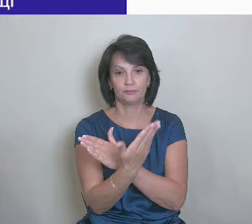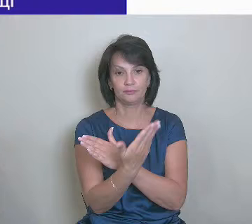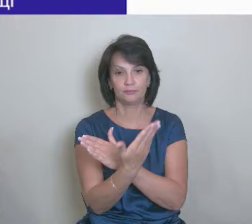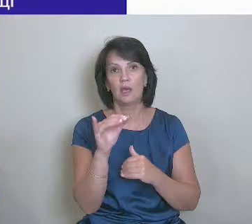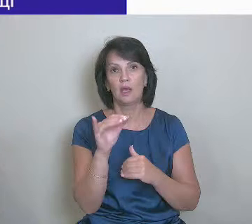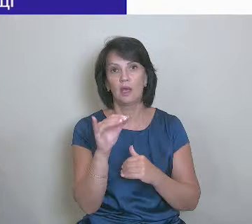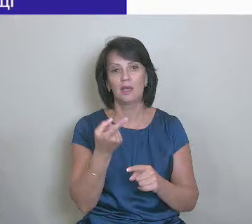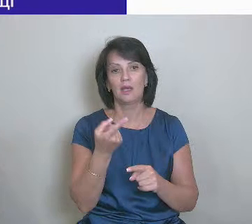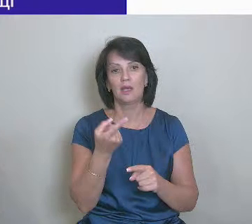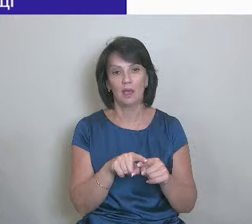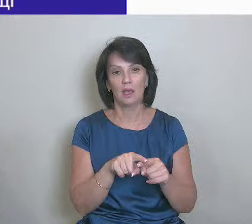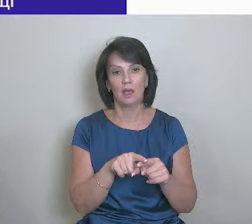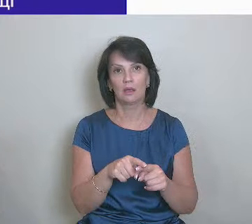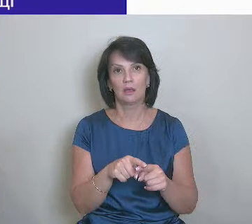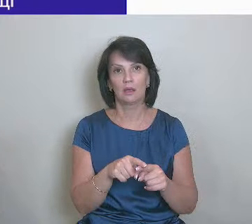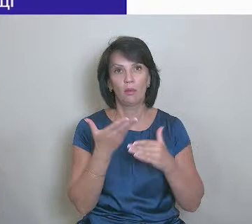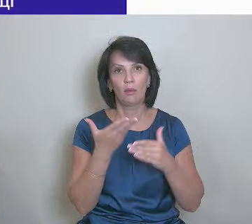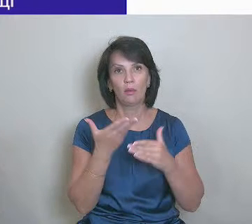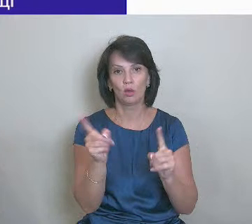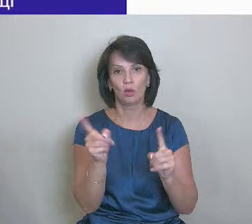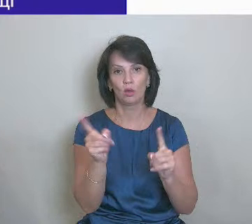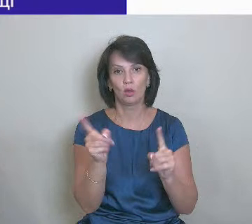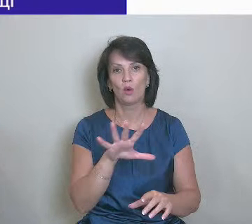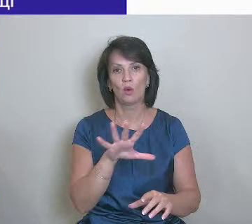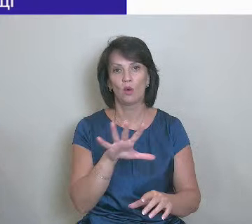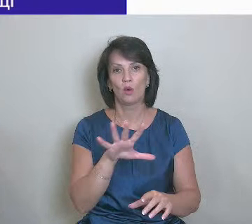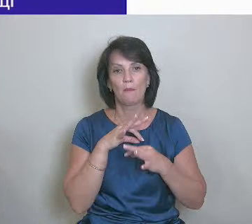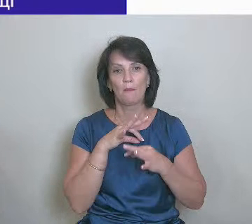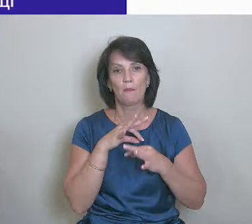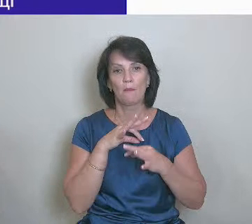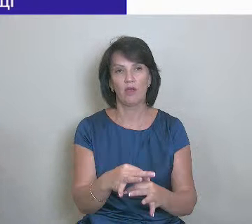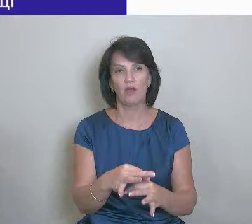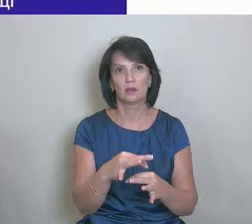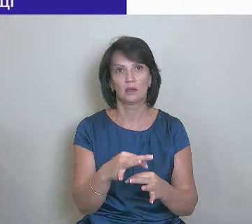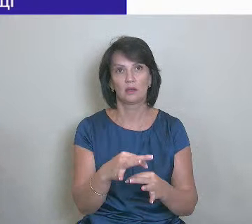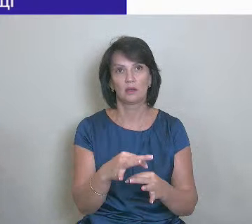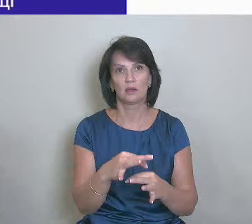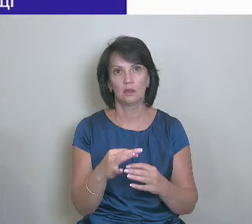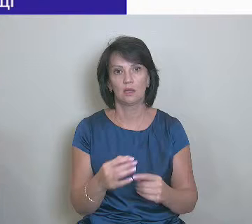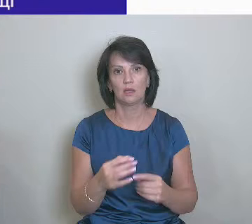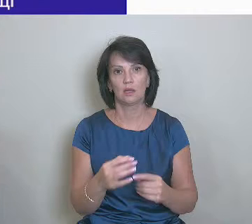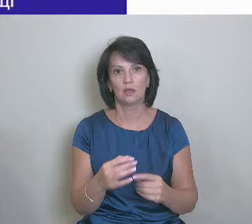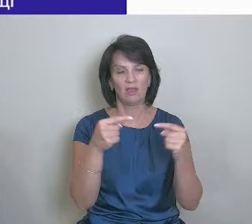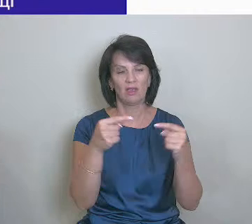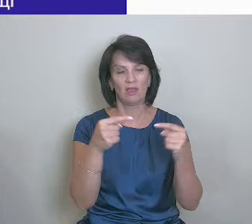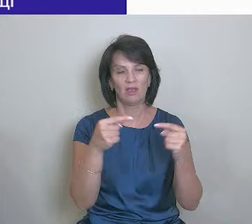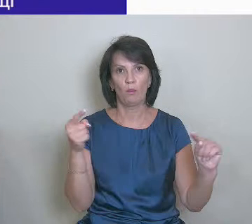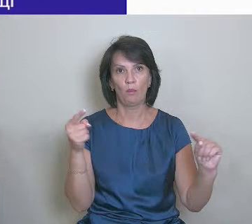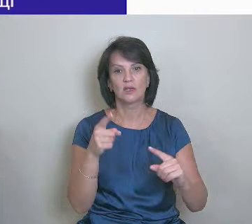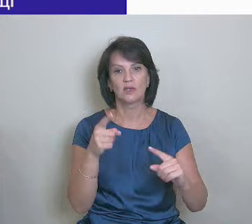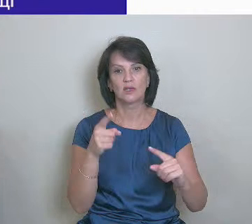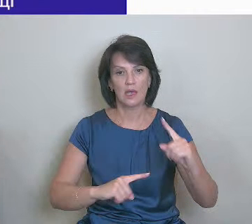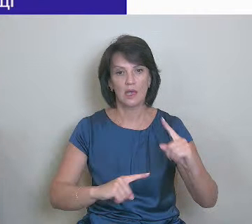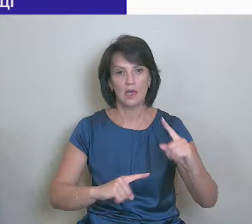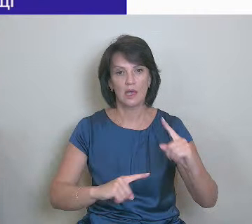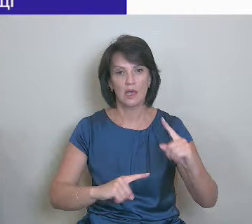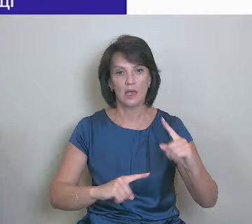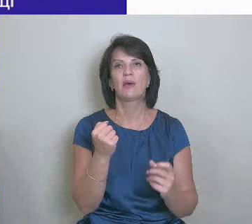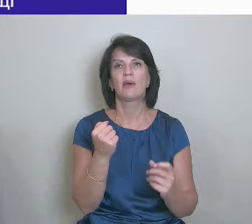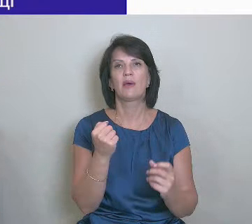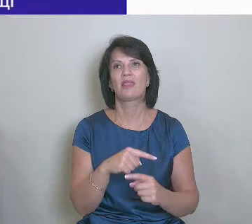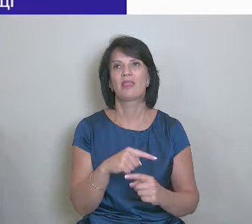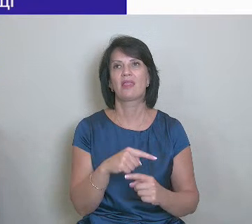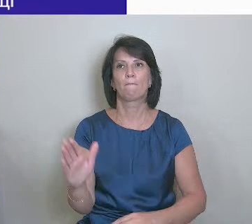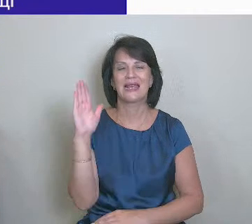ones, we moved outside the election process, and that required respective